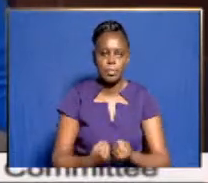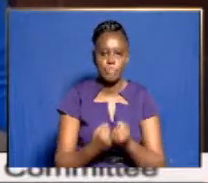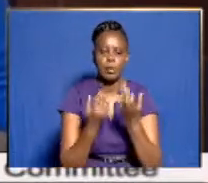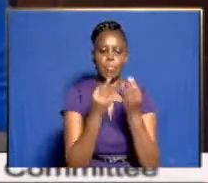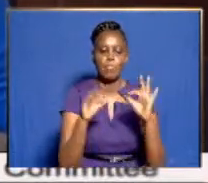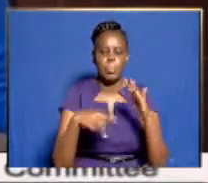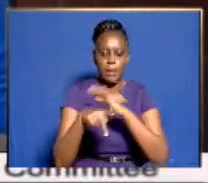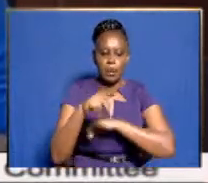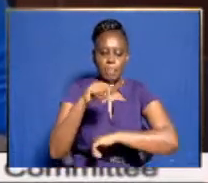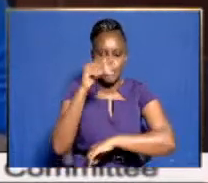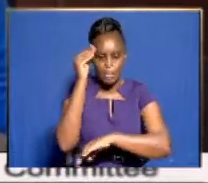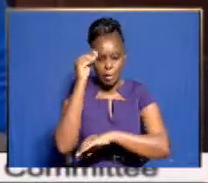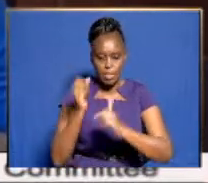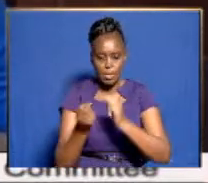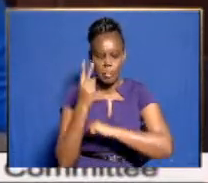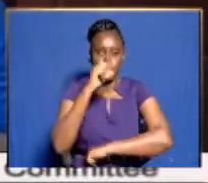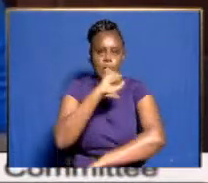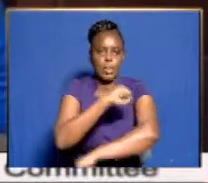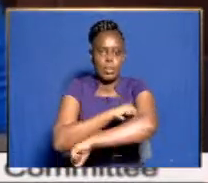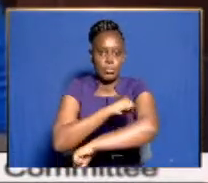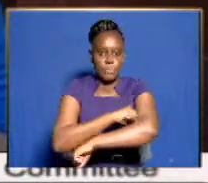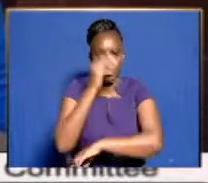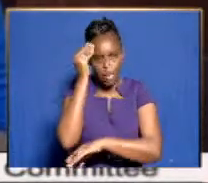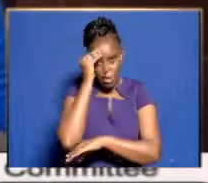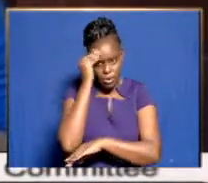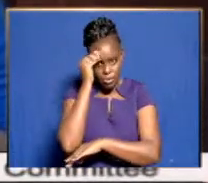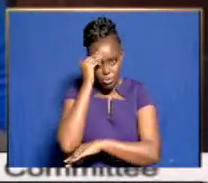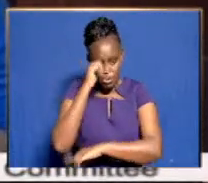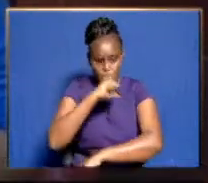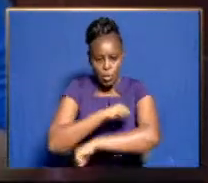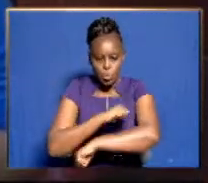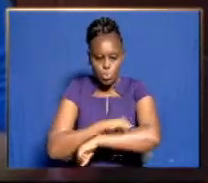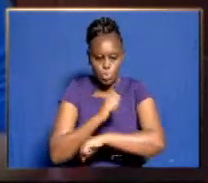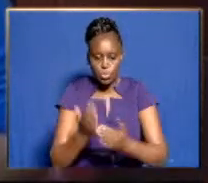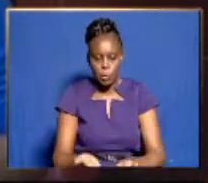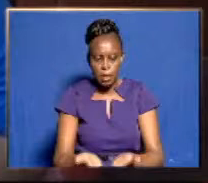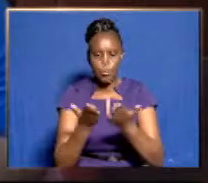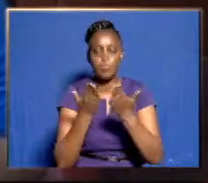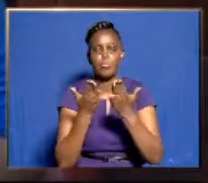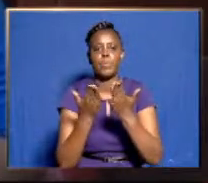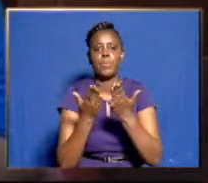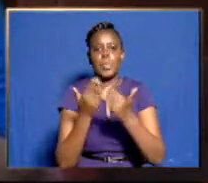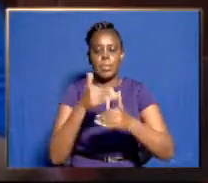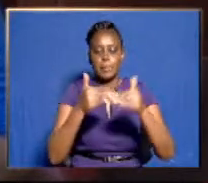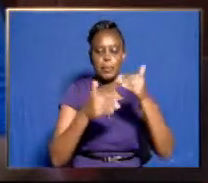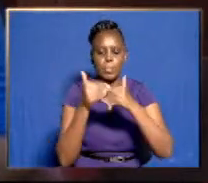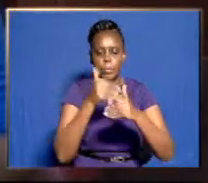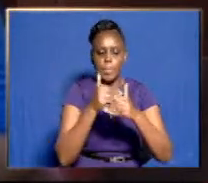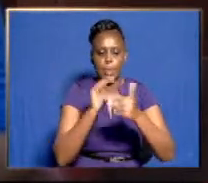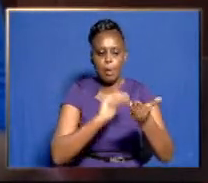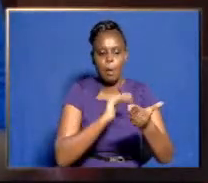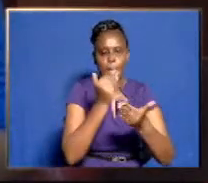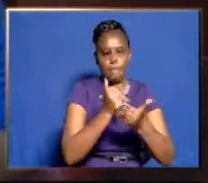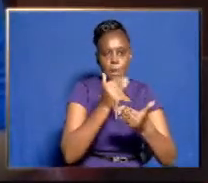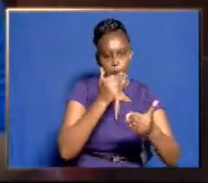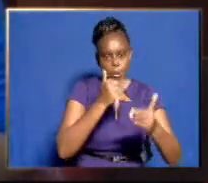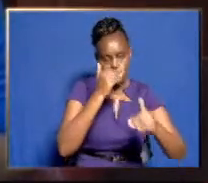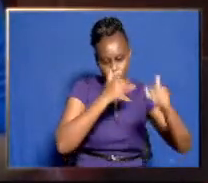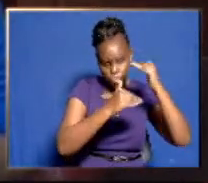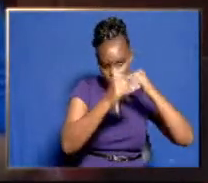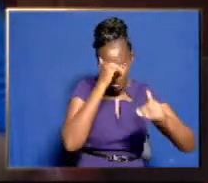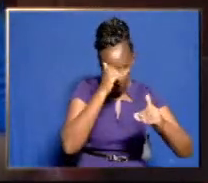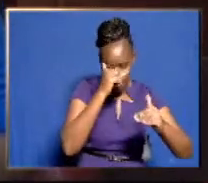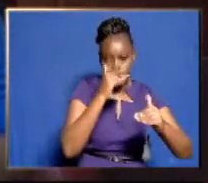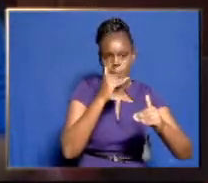primary and secondary education, school infrastructure improvement, funding of the university education and management of teacher